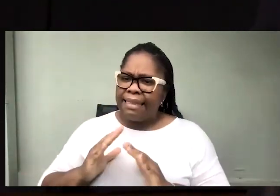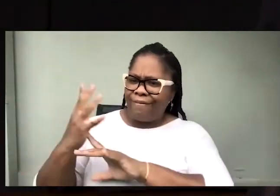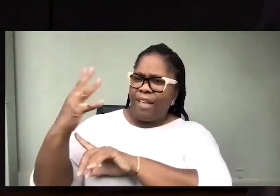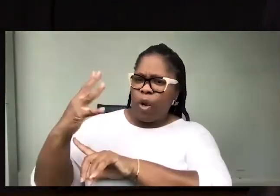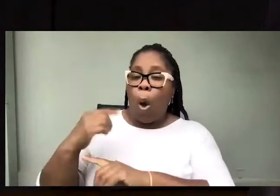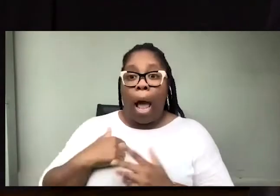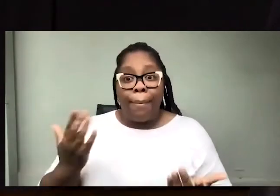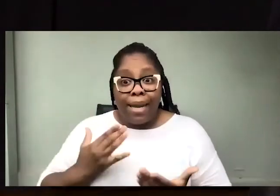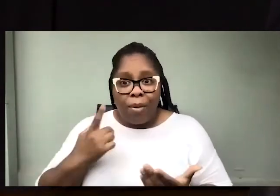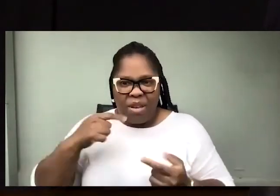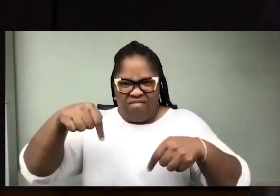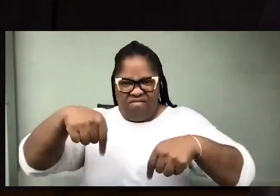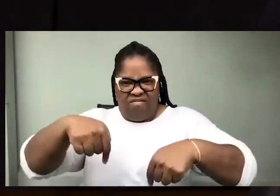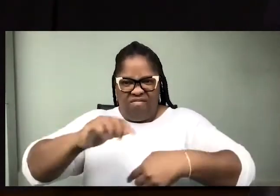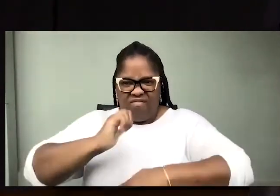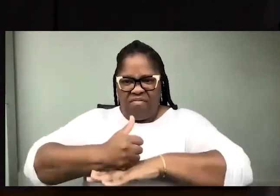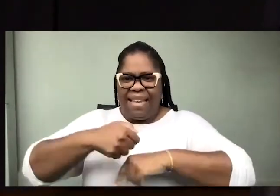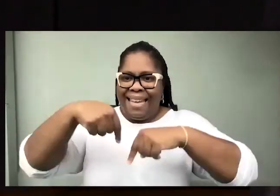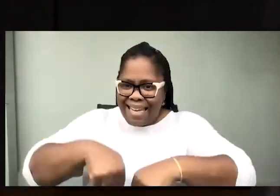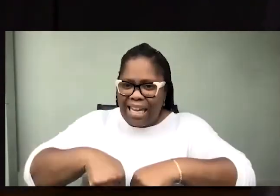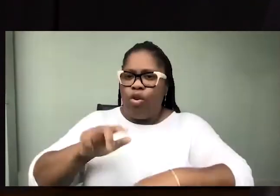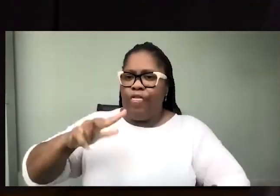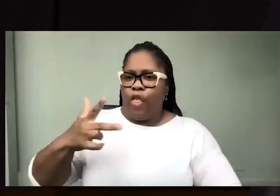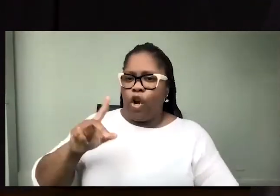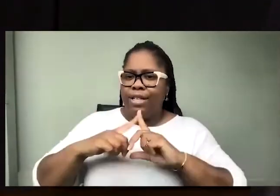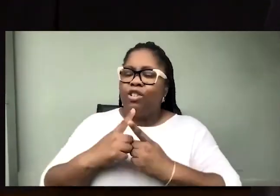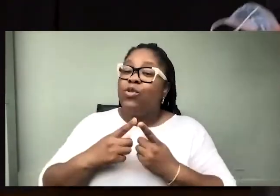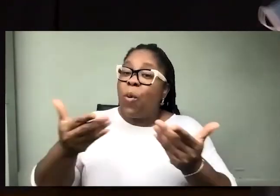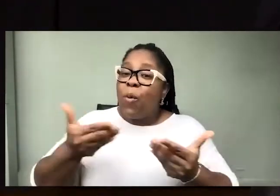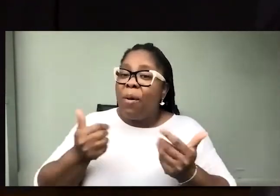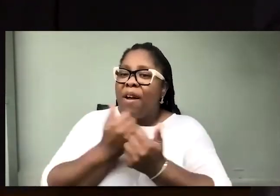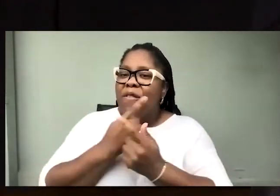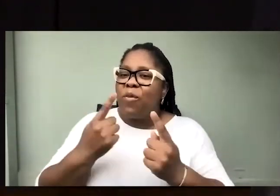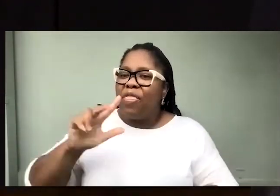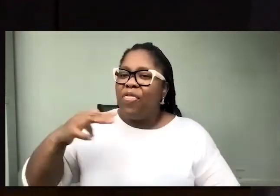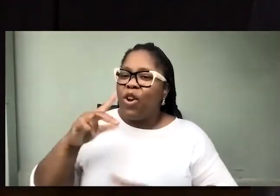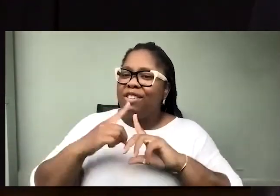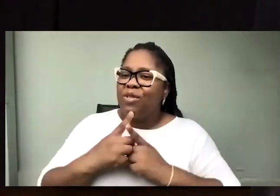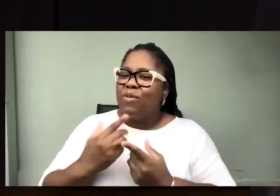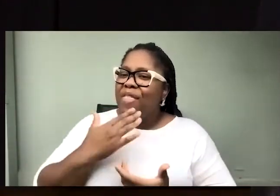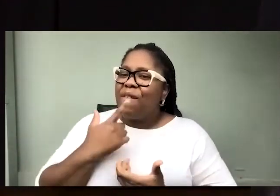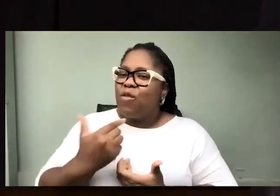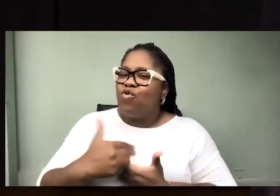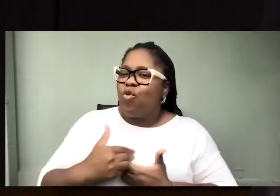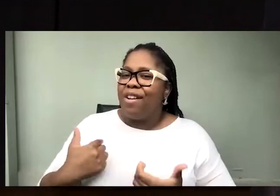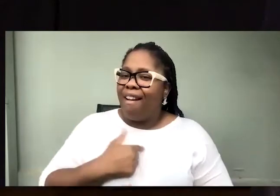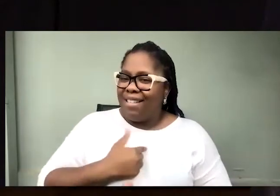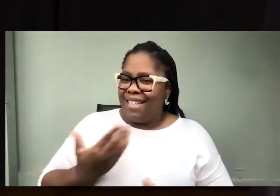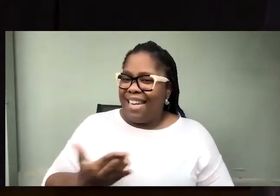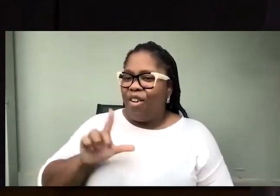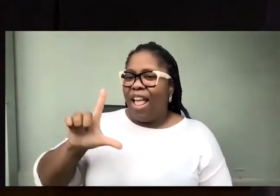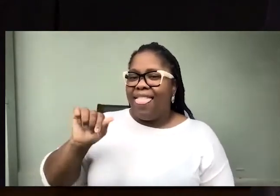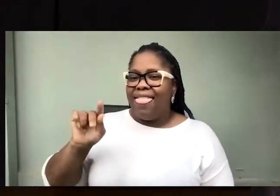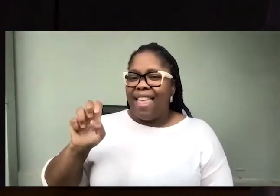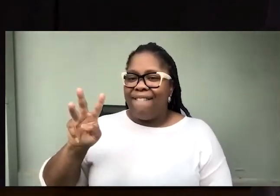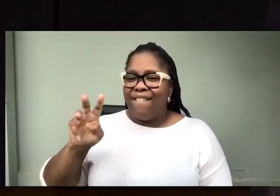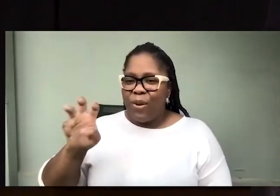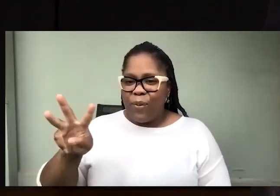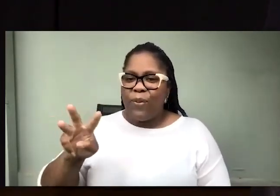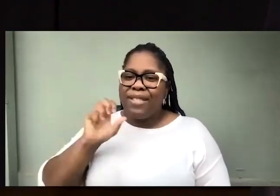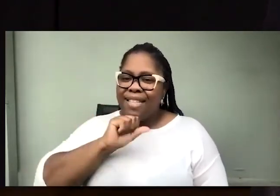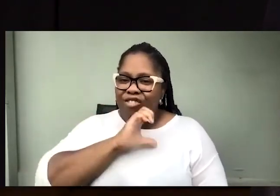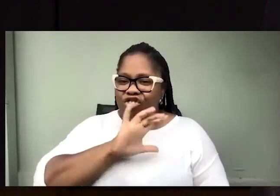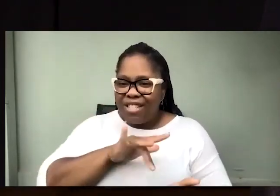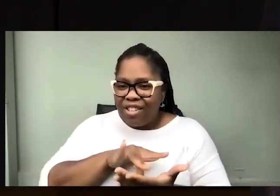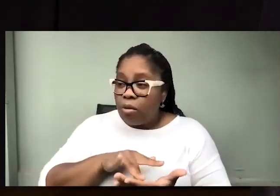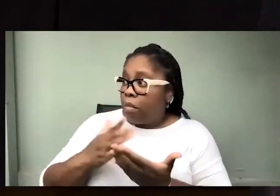District. So a quick welcome to everybody in the 3rd District for joining us here at the Lakeview Senior Center. Thank you to the Senior Center